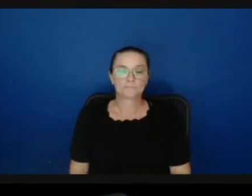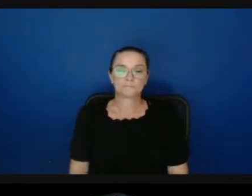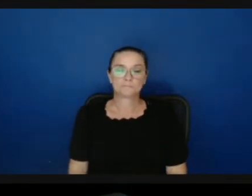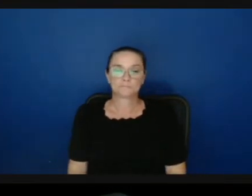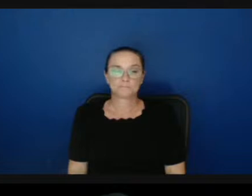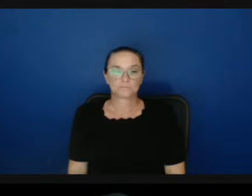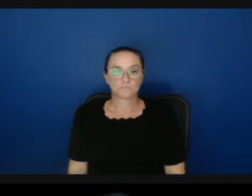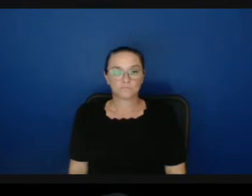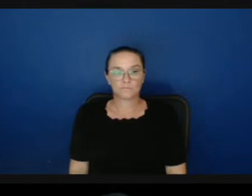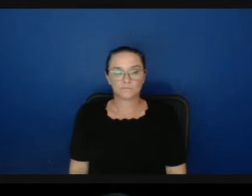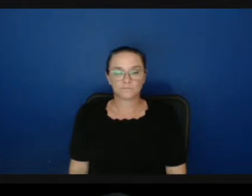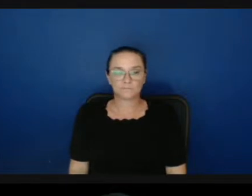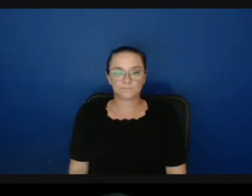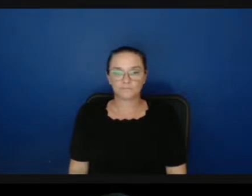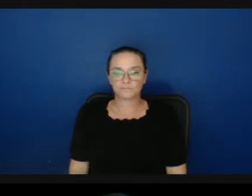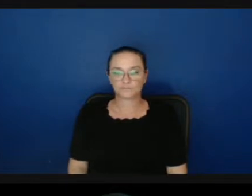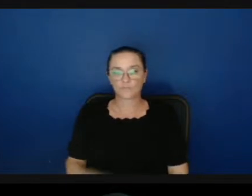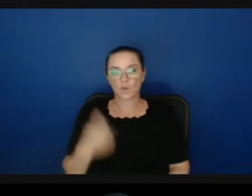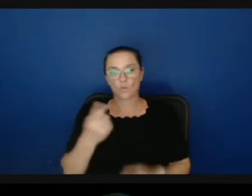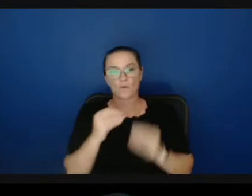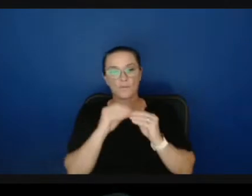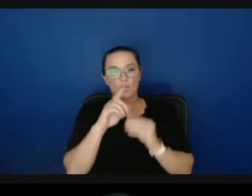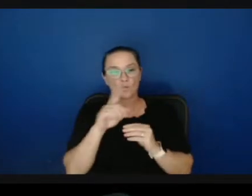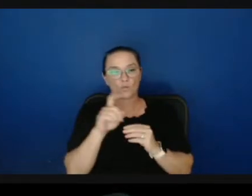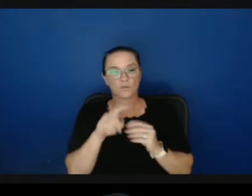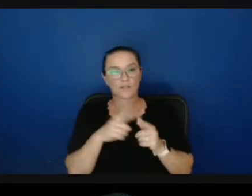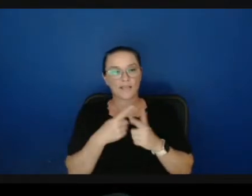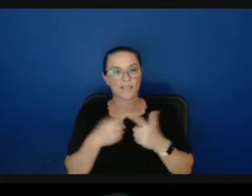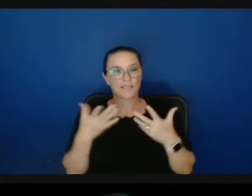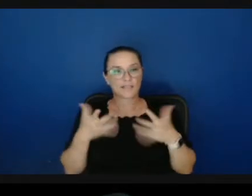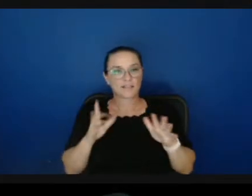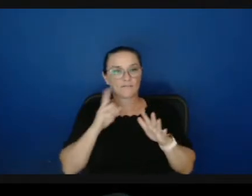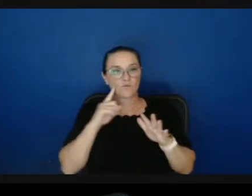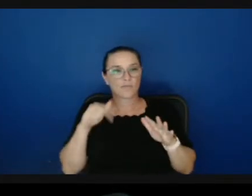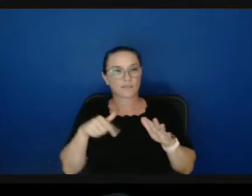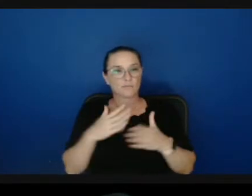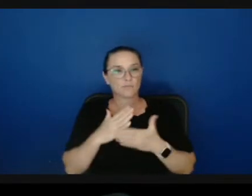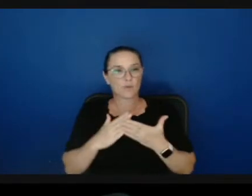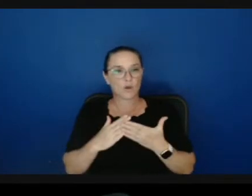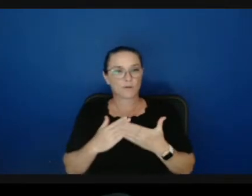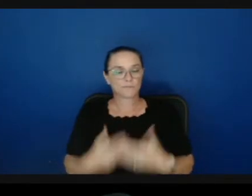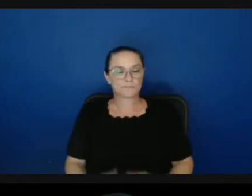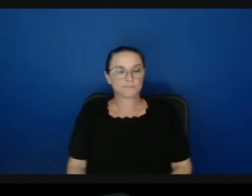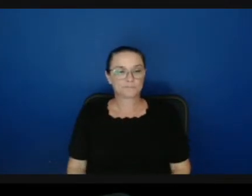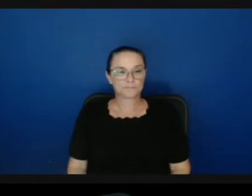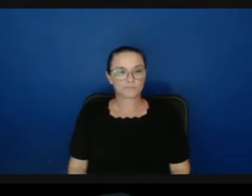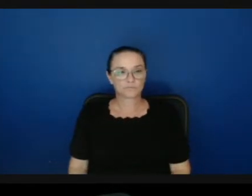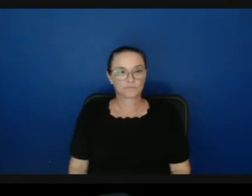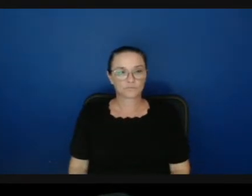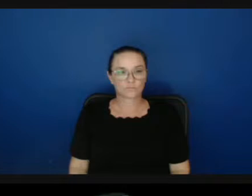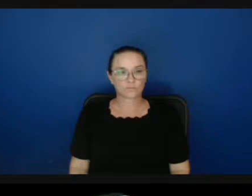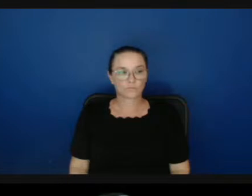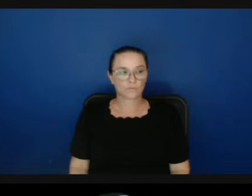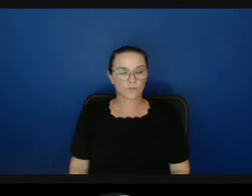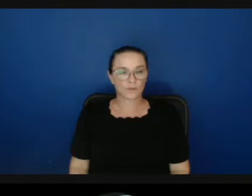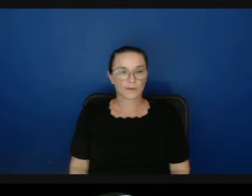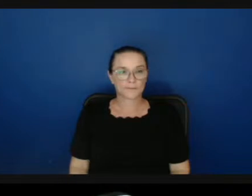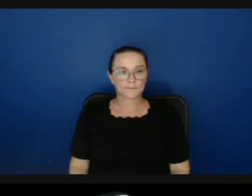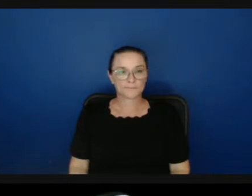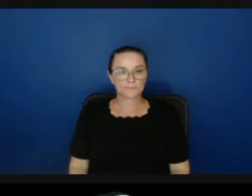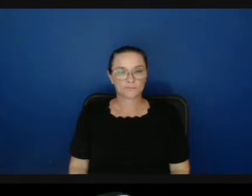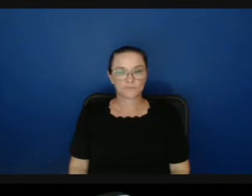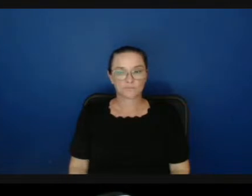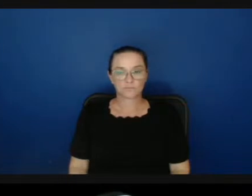So we'll do one more question, how about? And then we'll call it good for this segment. Last question comes through. Oh, whoops.